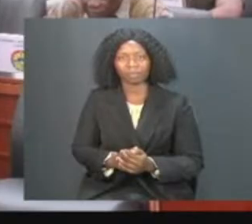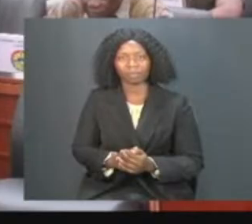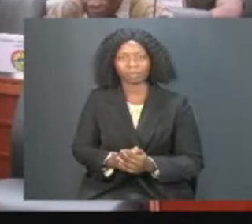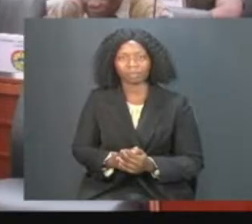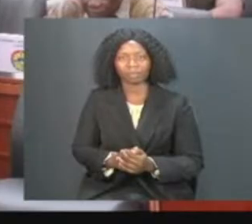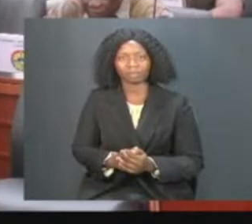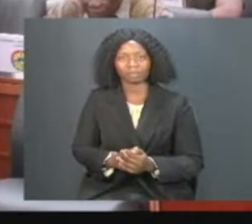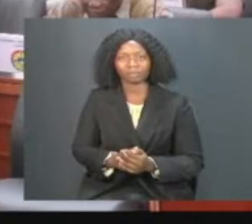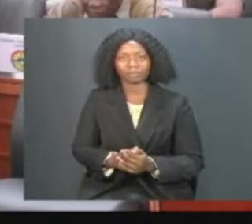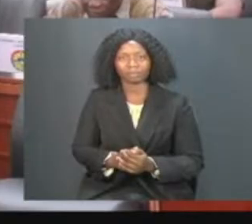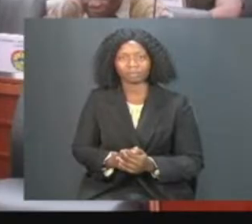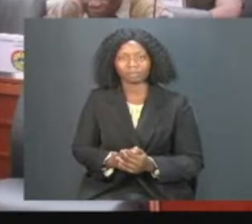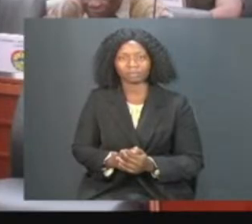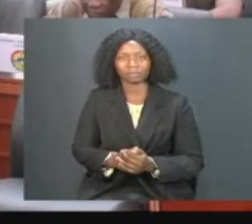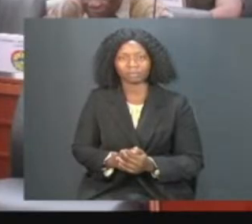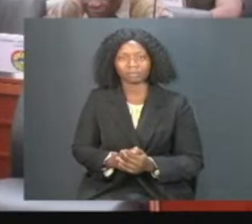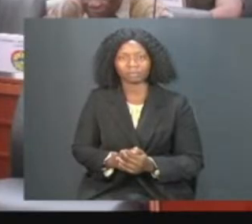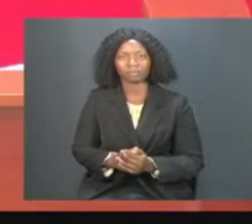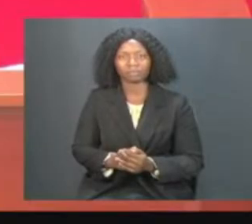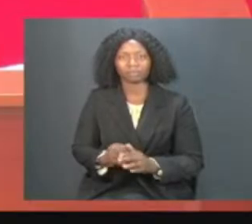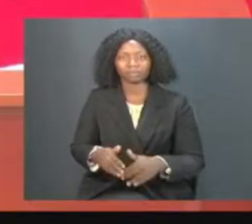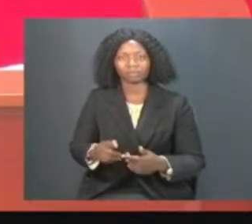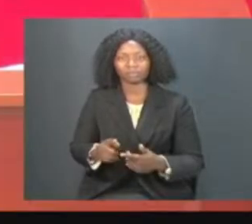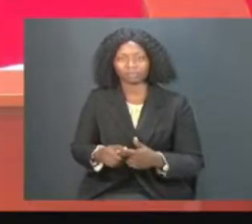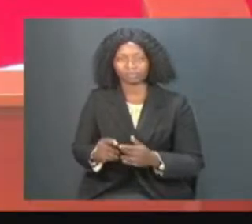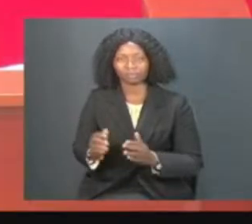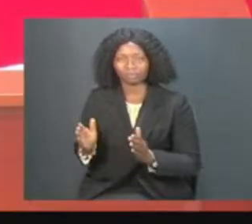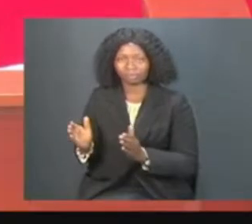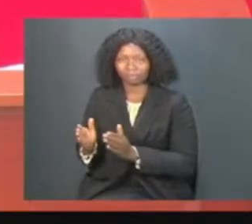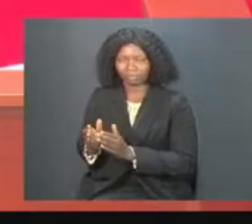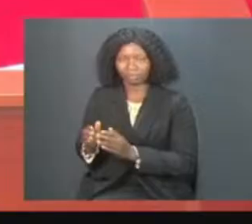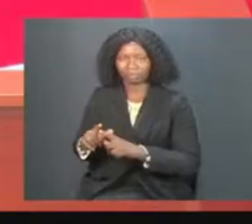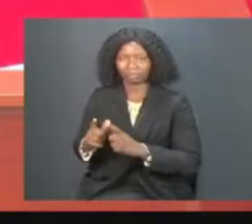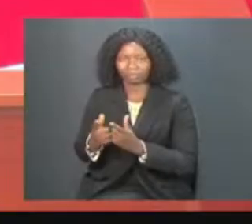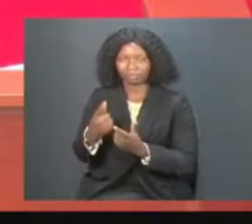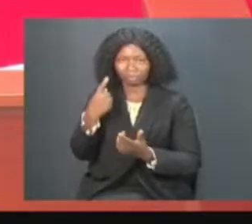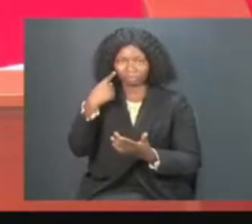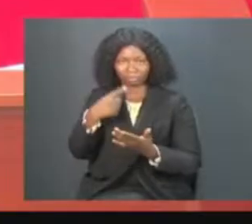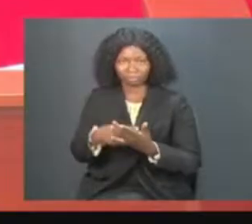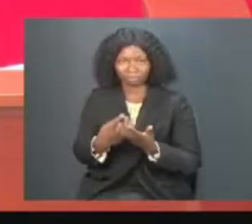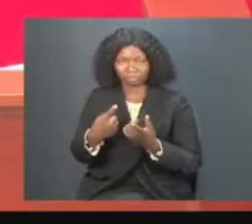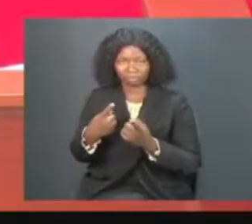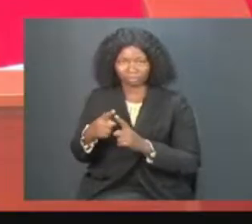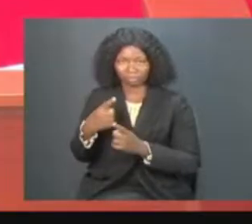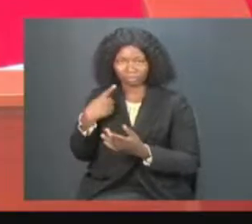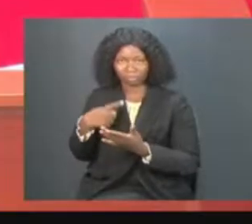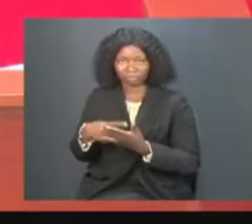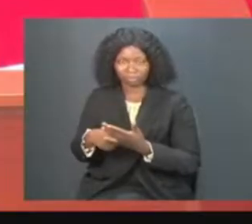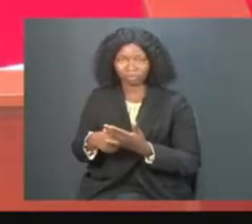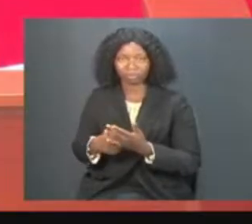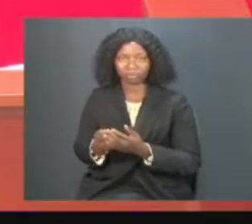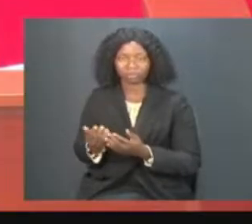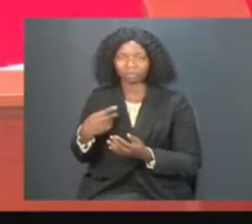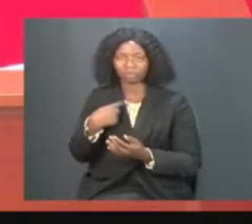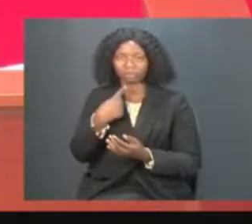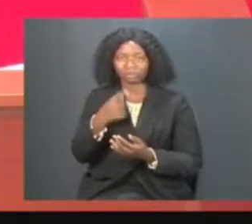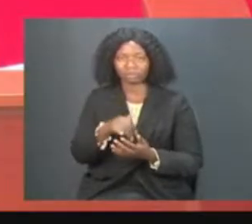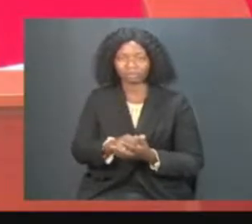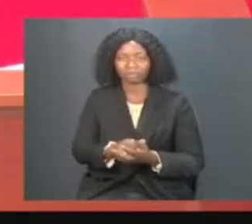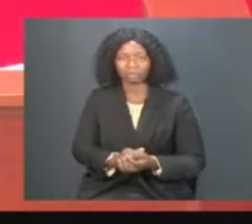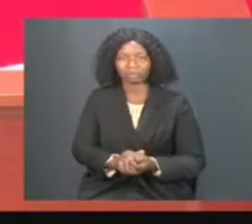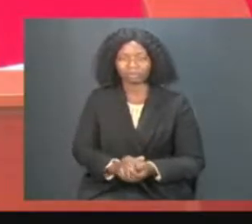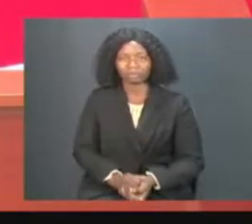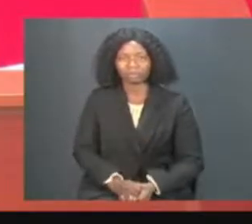I will subject it to the minority view. Then when we are at the consideration stage, then you make the application. Yeah, sure.